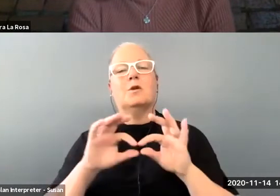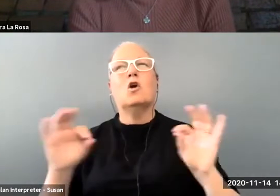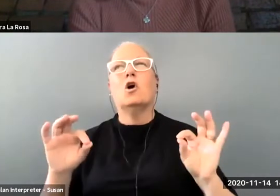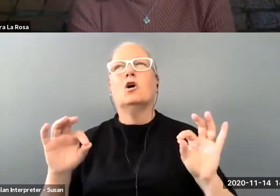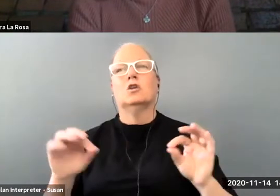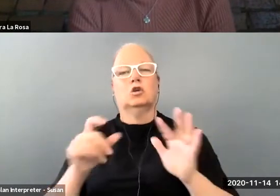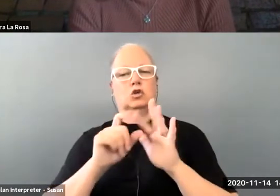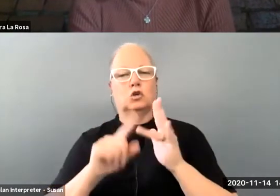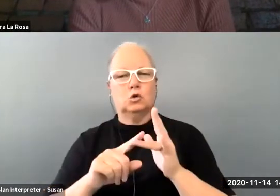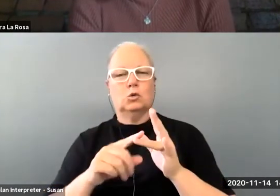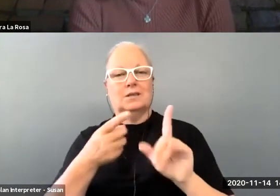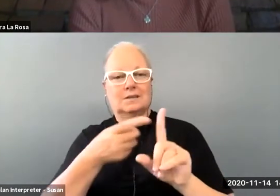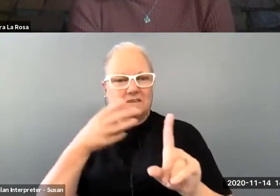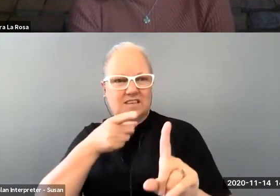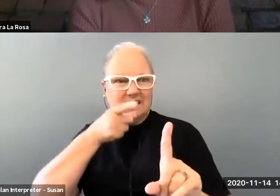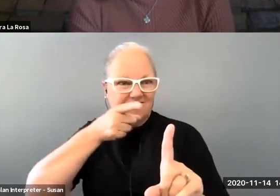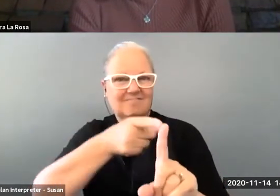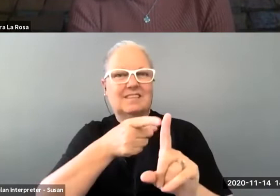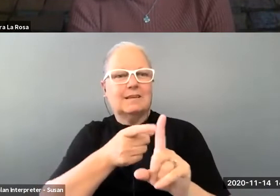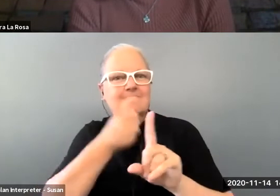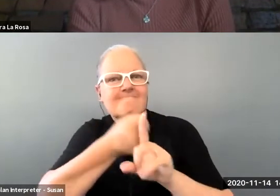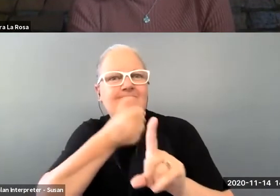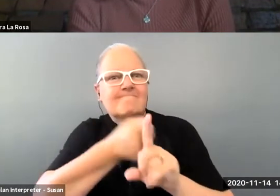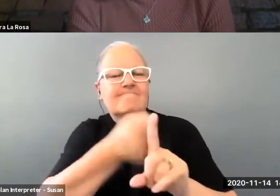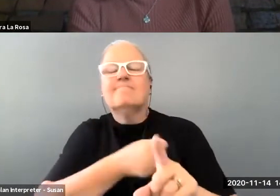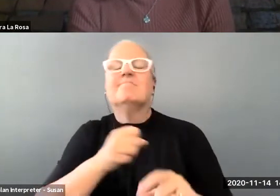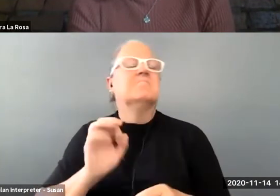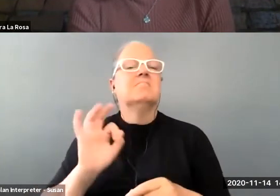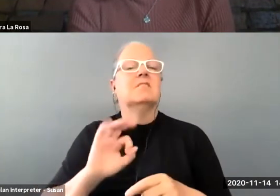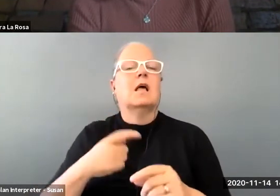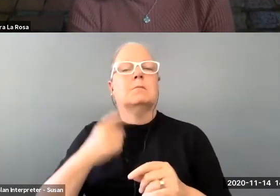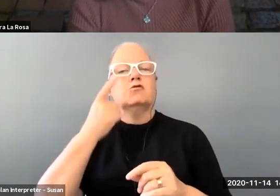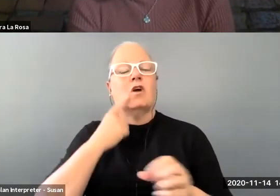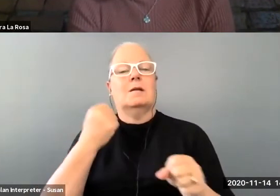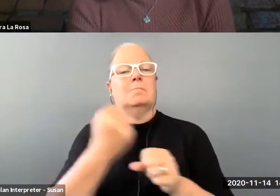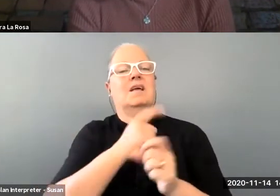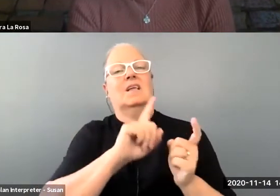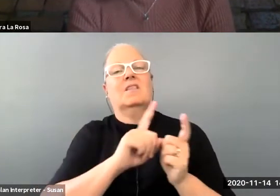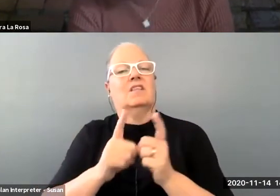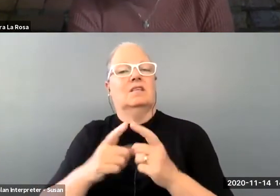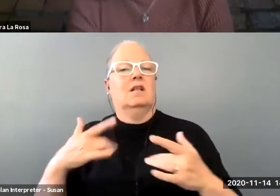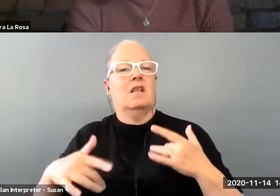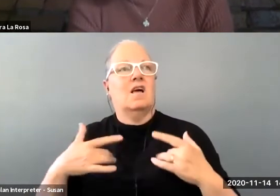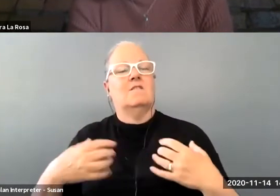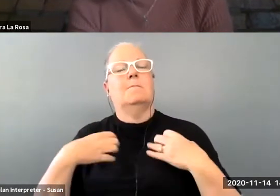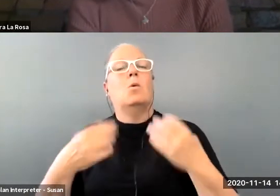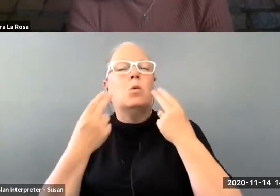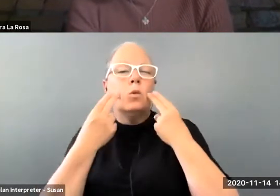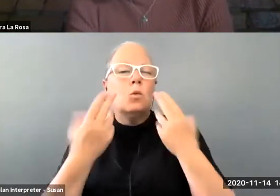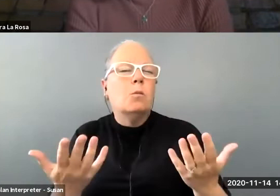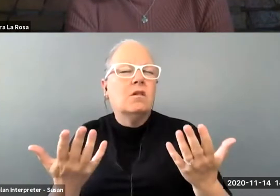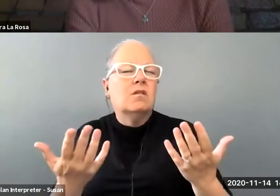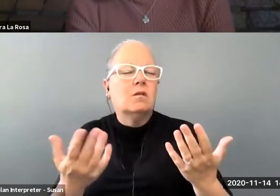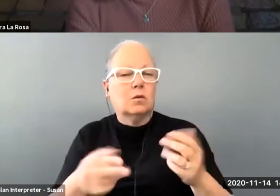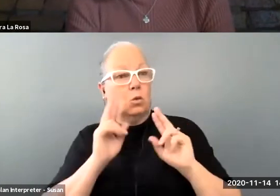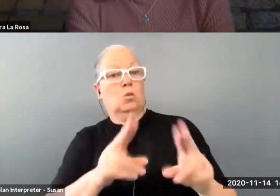activism. I just am trying to normalize experiences and give people a way